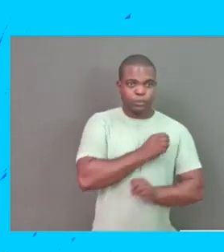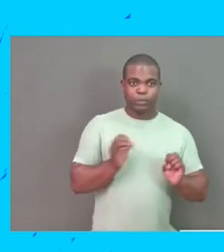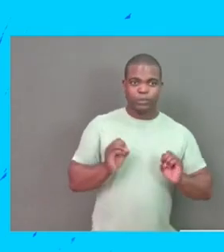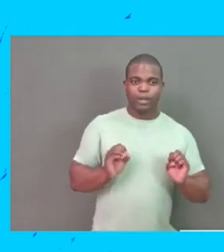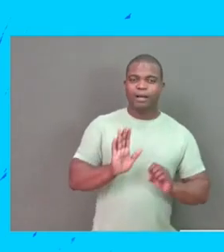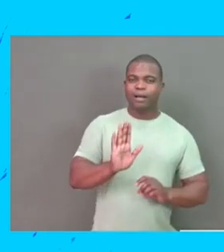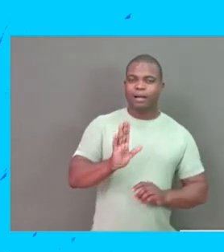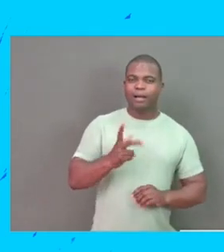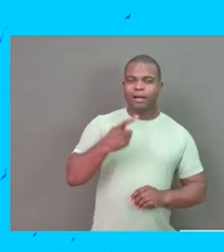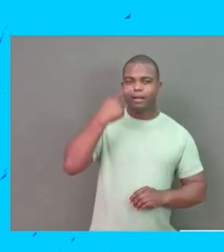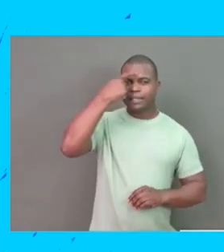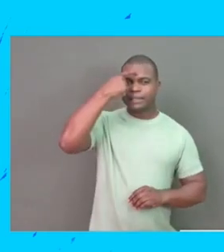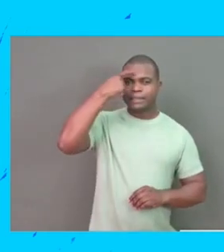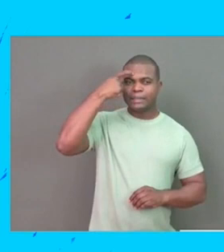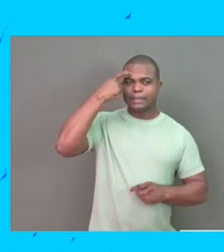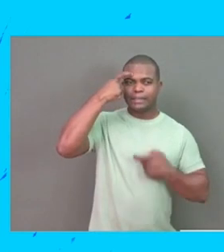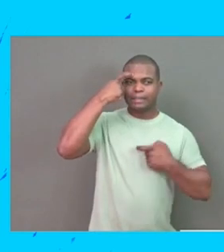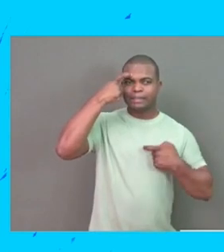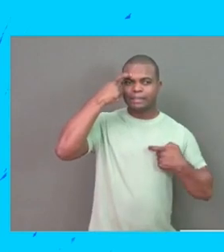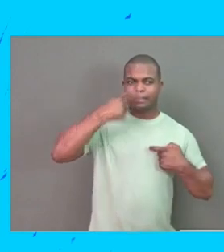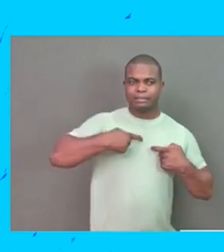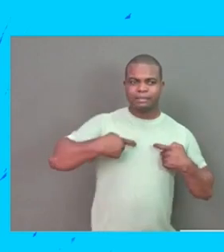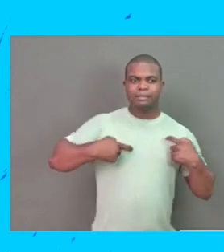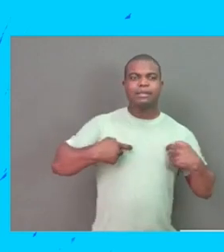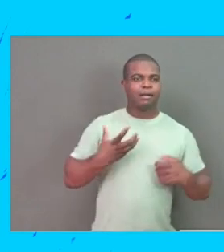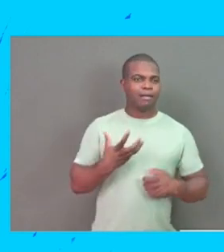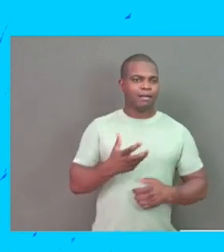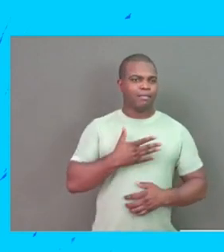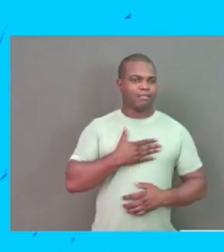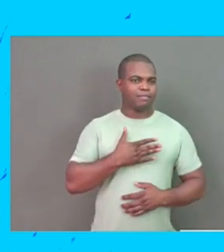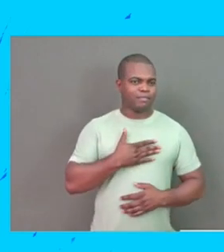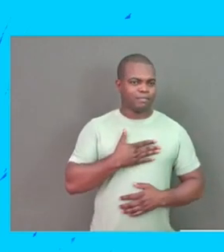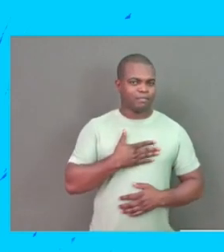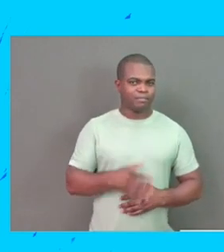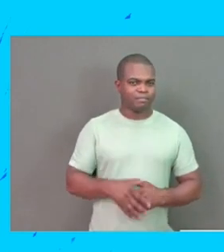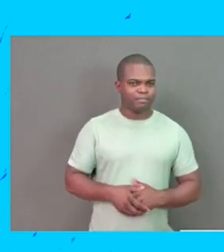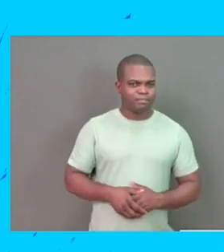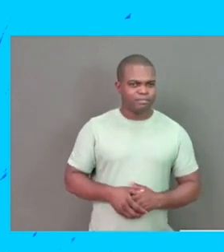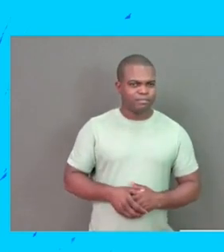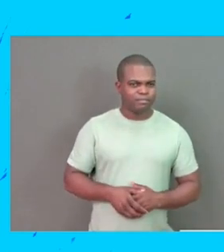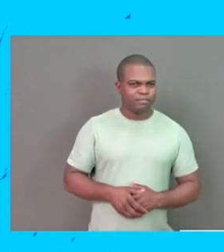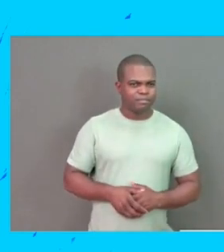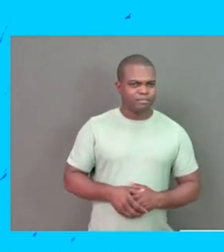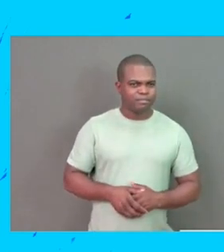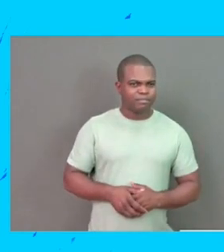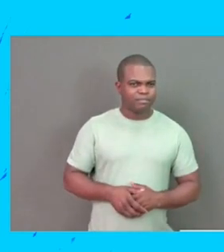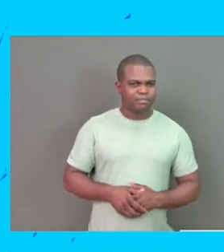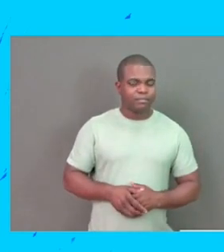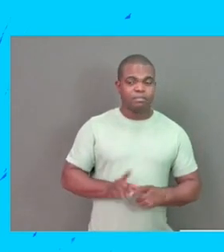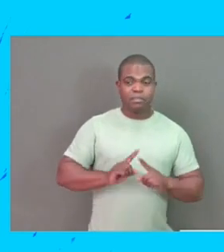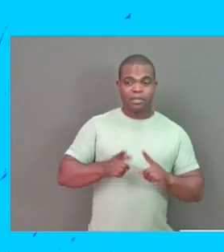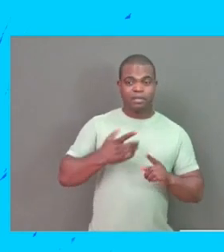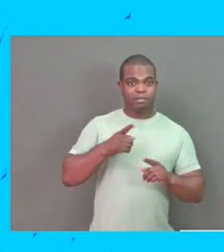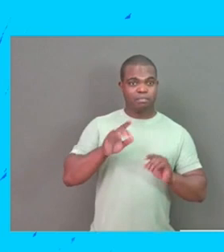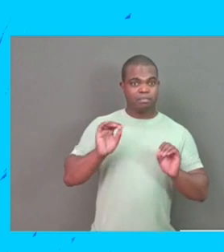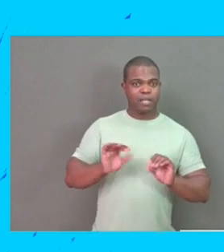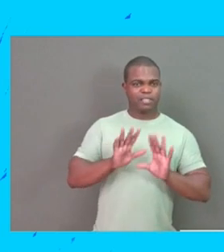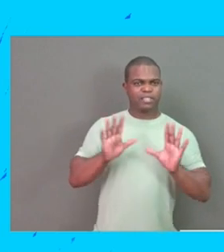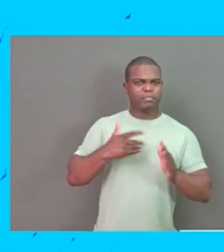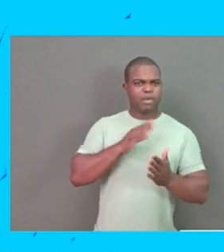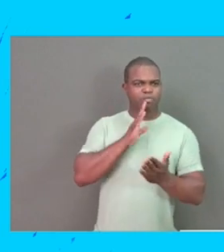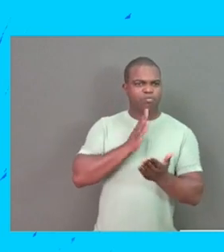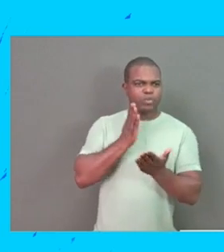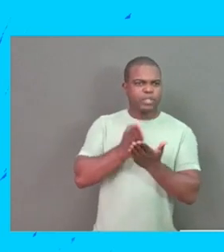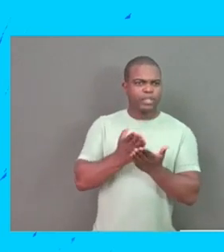like magic realism, but it was my reality. In my little camp, there was a soccer ball. My